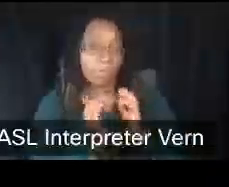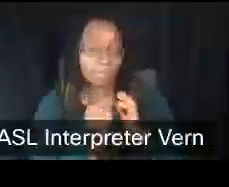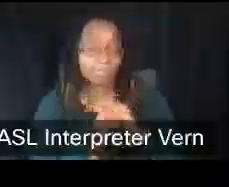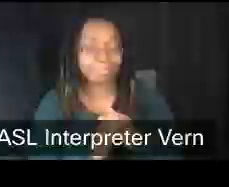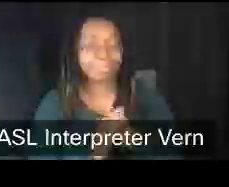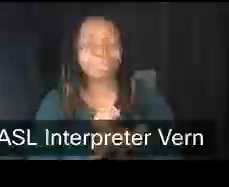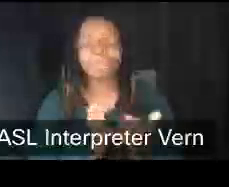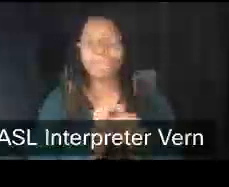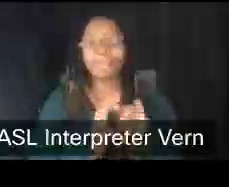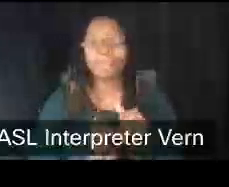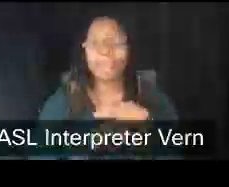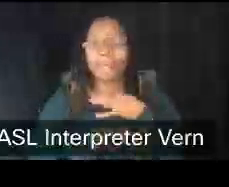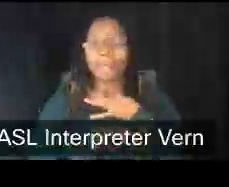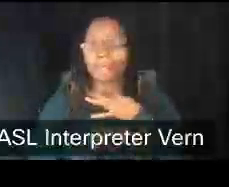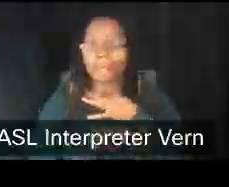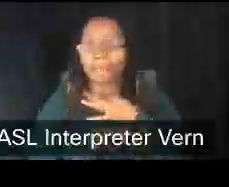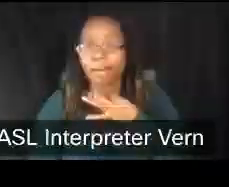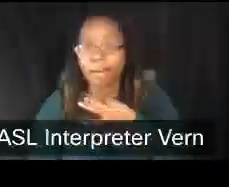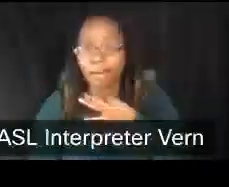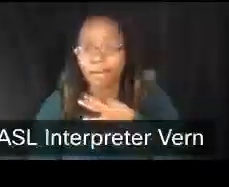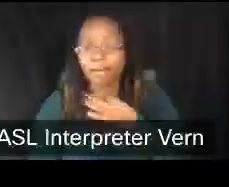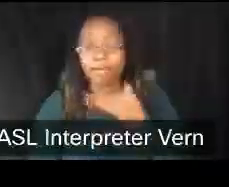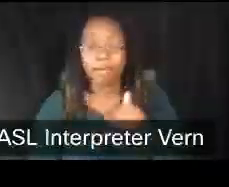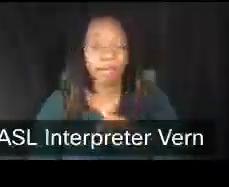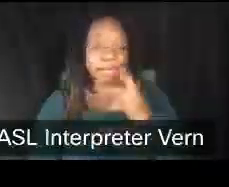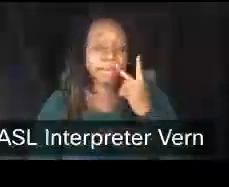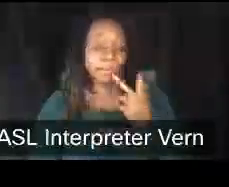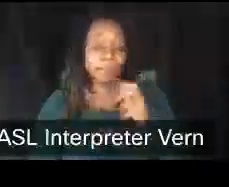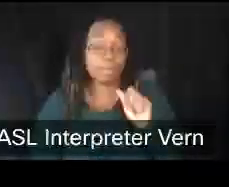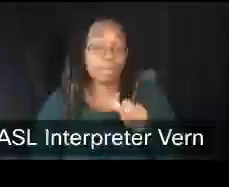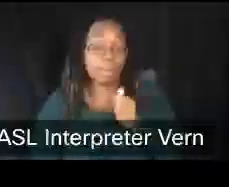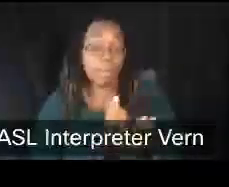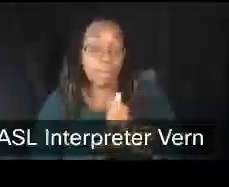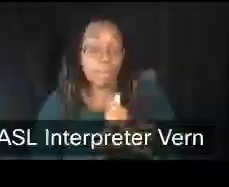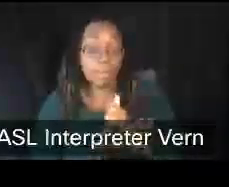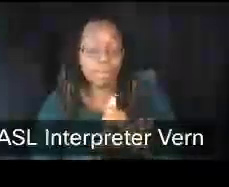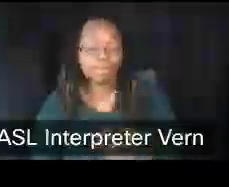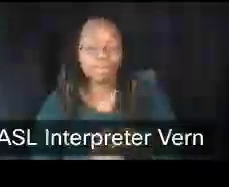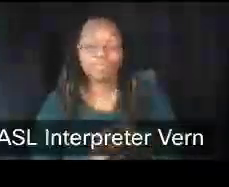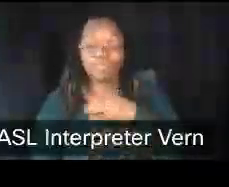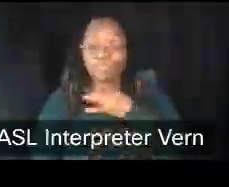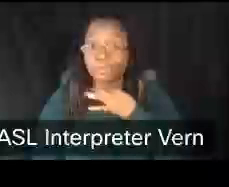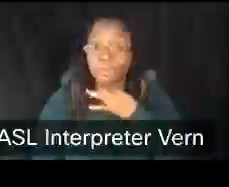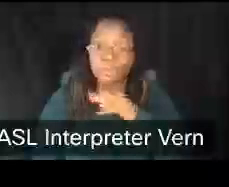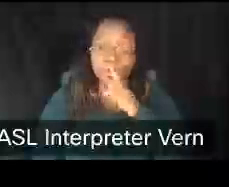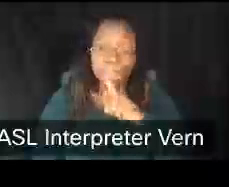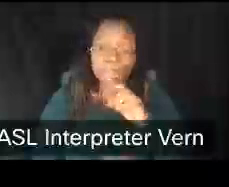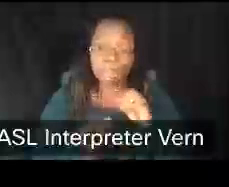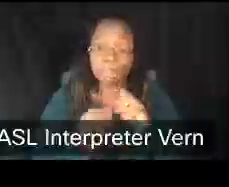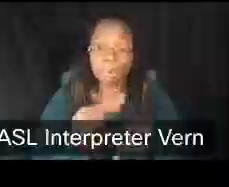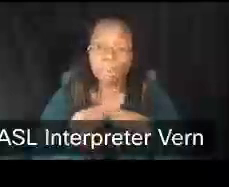curiosity, once we talked about what's helpful in the sharing, the curiosity was really